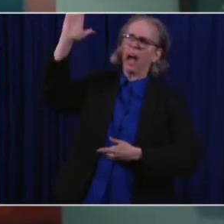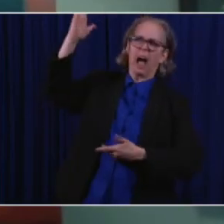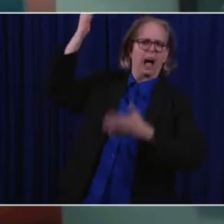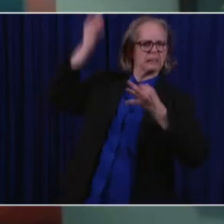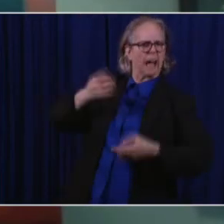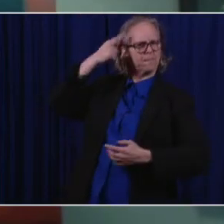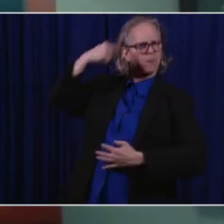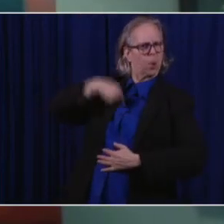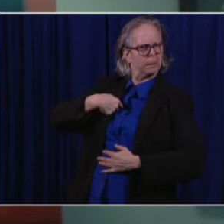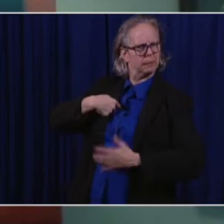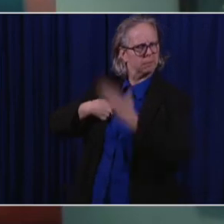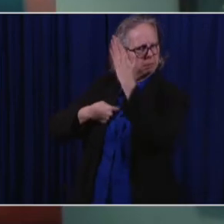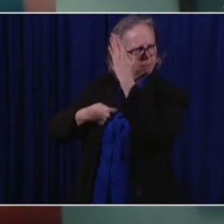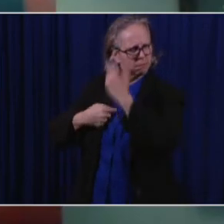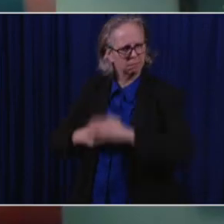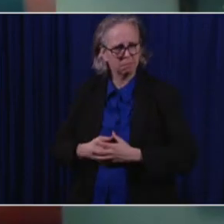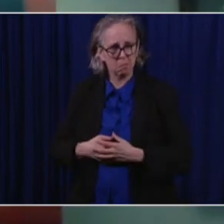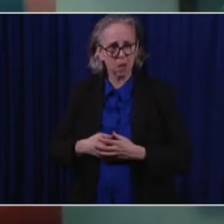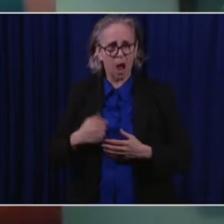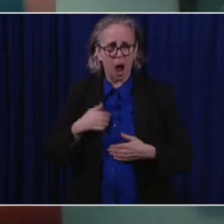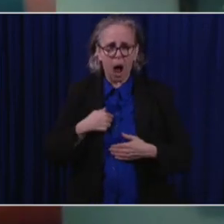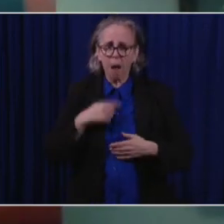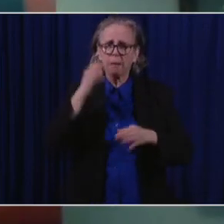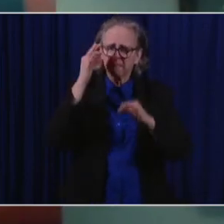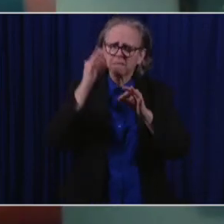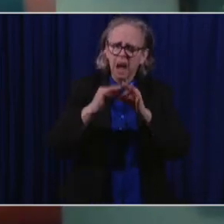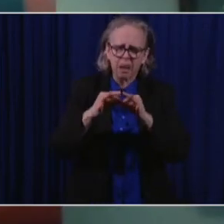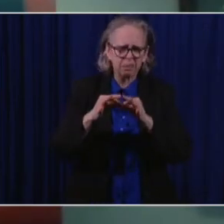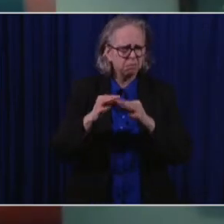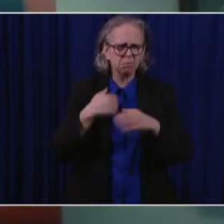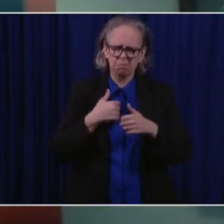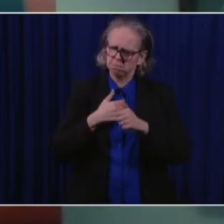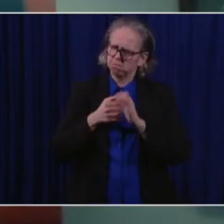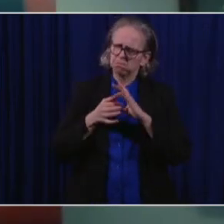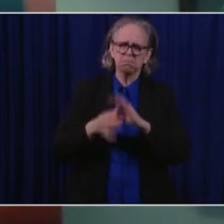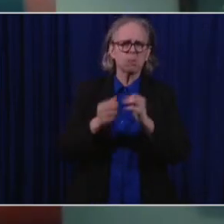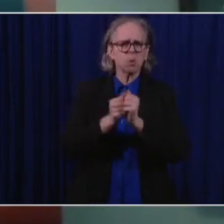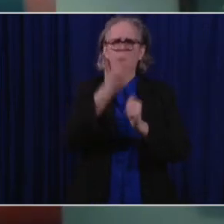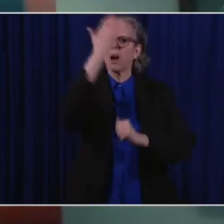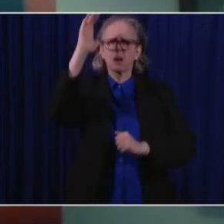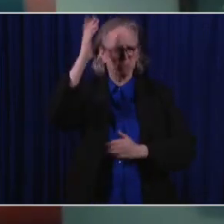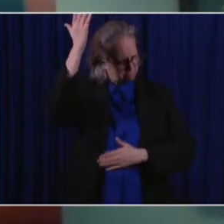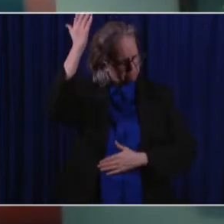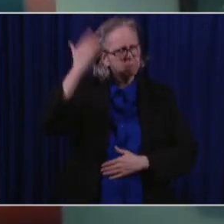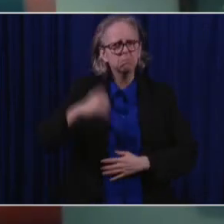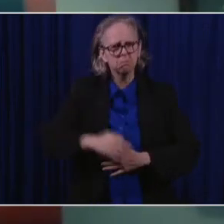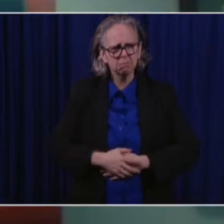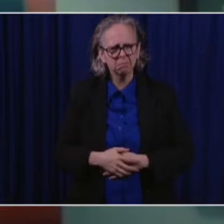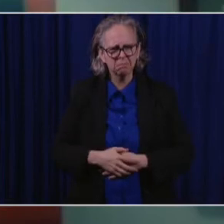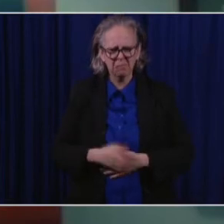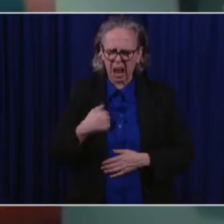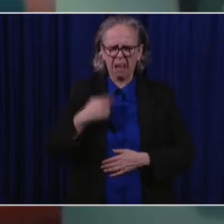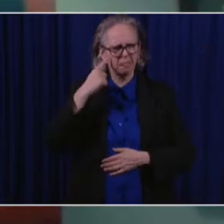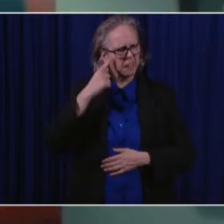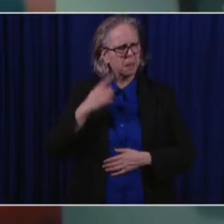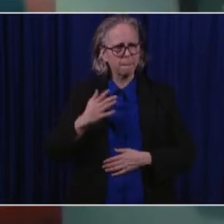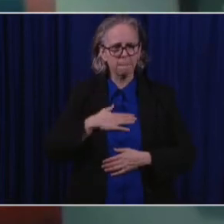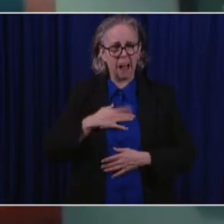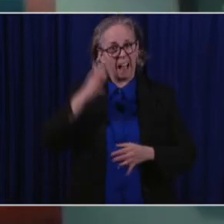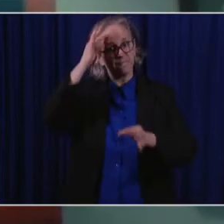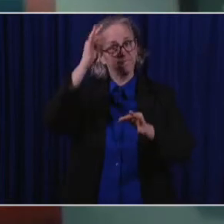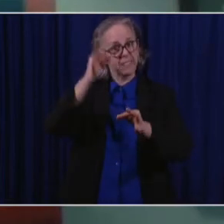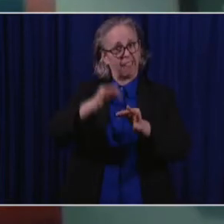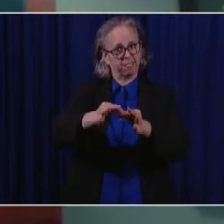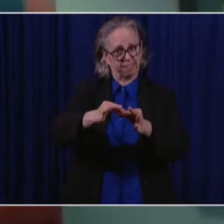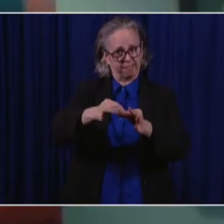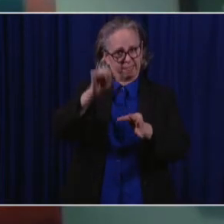a faith-based person myself, I would look at this as my faith directs me to pay attention to the facts. And my